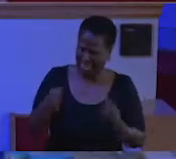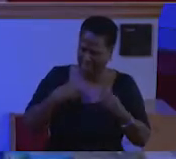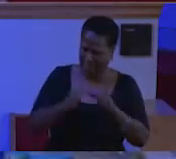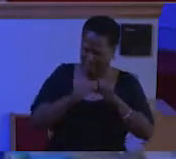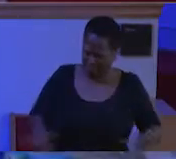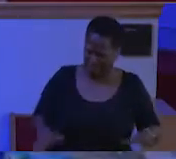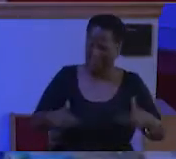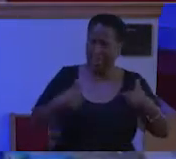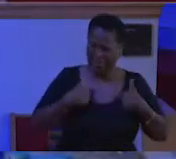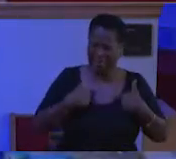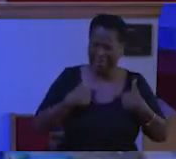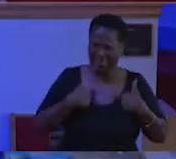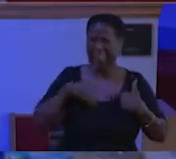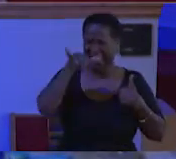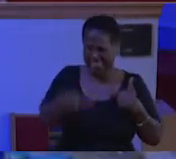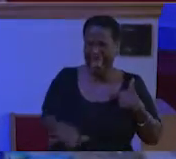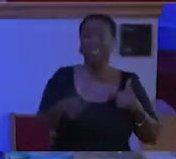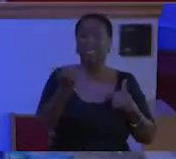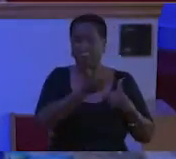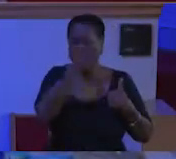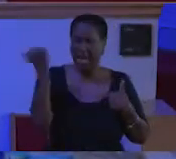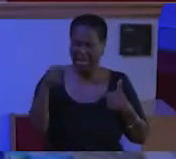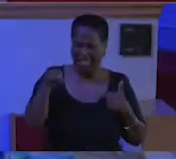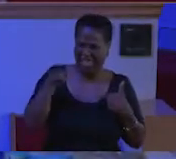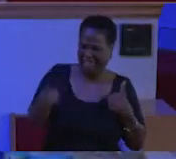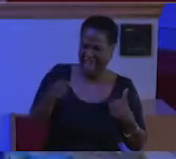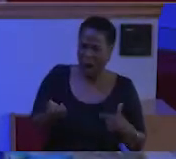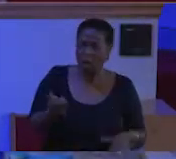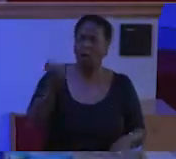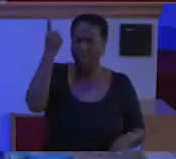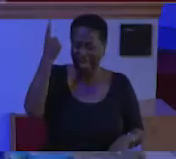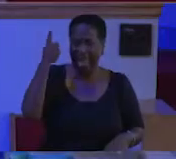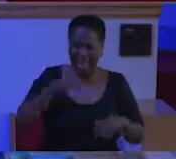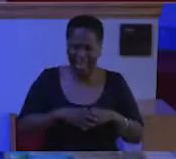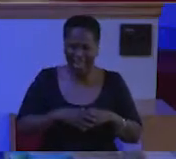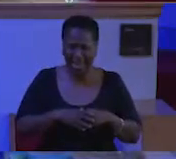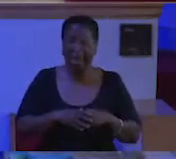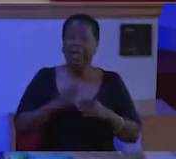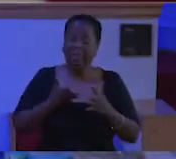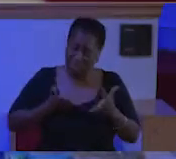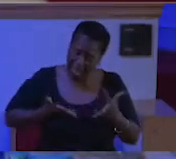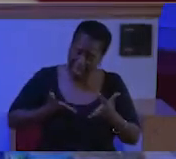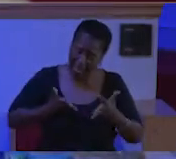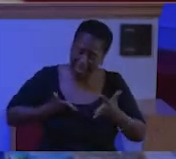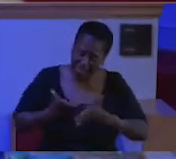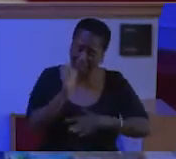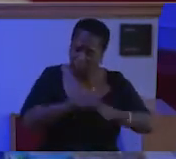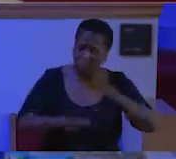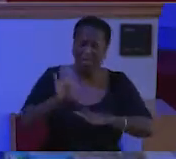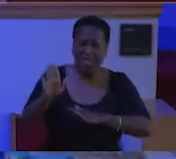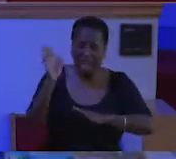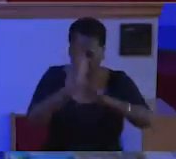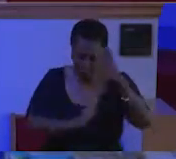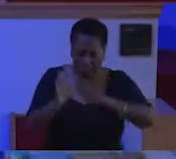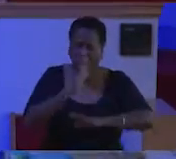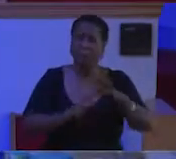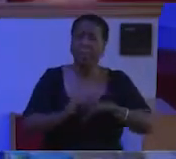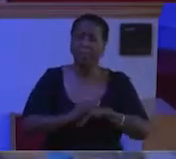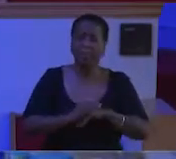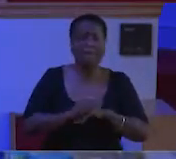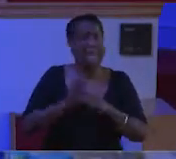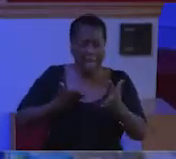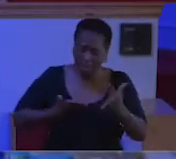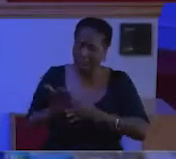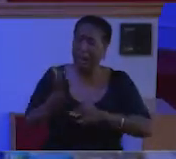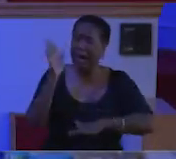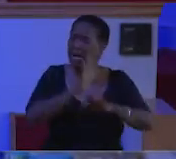me. That's because they understand that in the midst of all of their troubles and in the